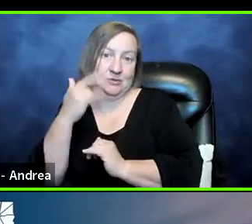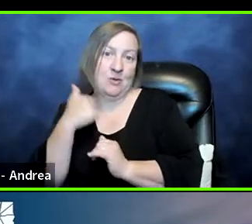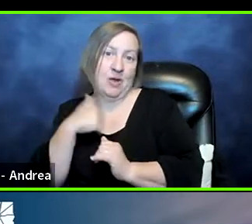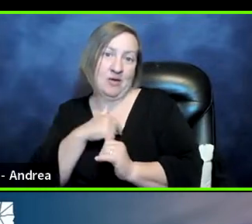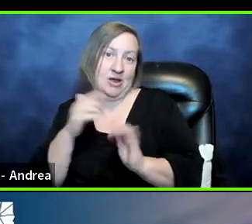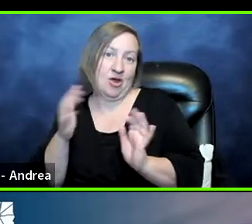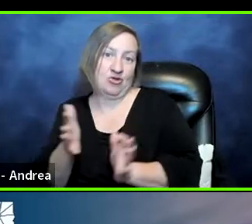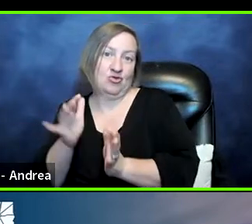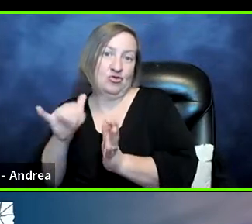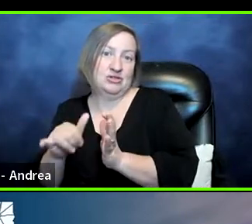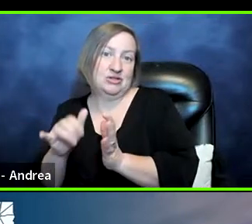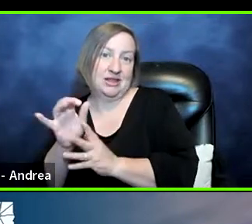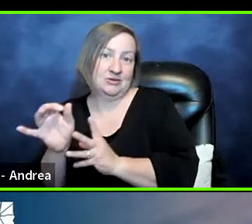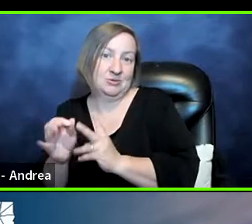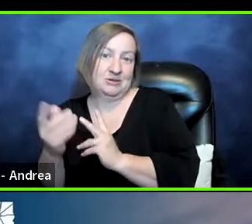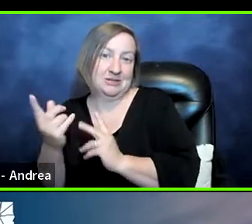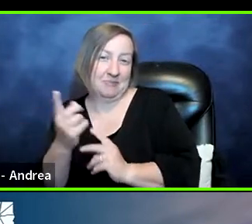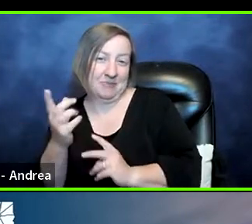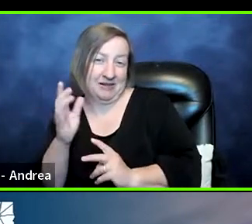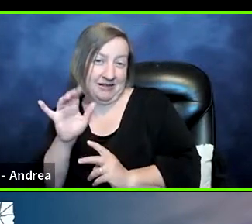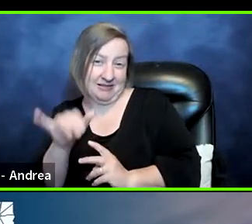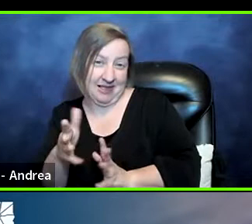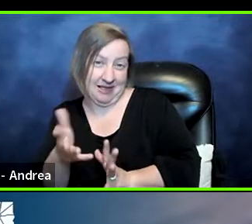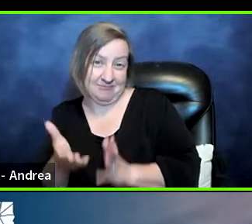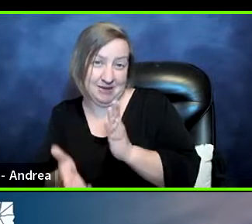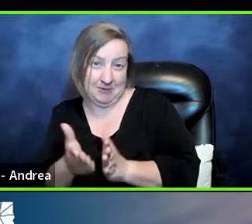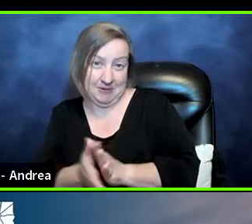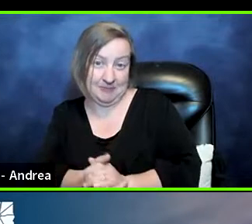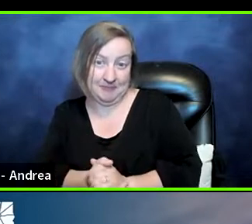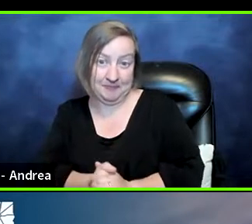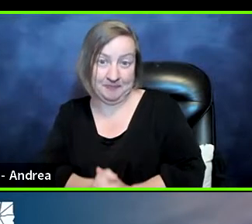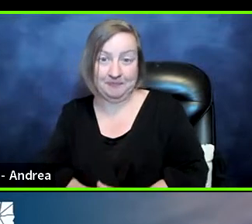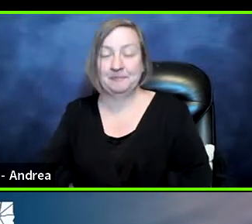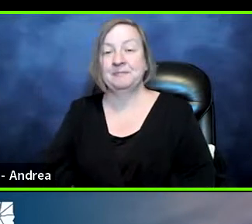encouraging this choice. Something like that, maybe.